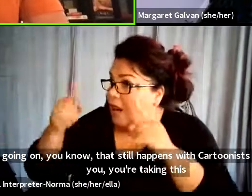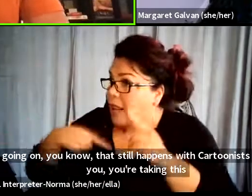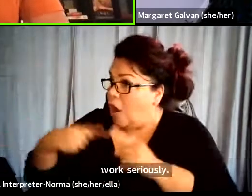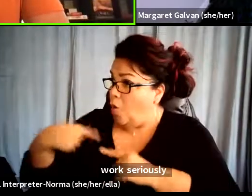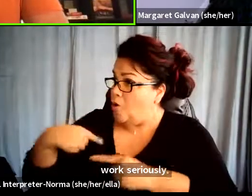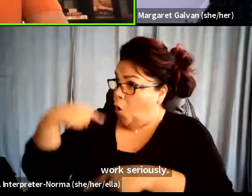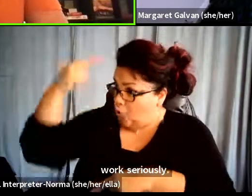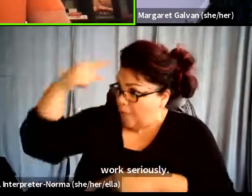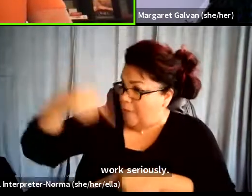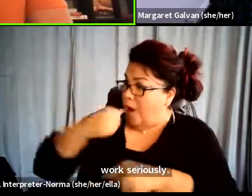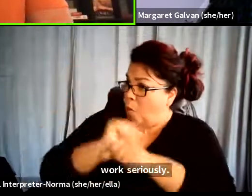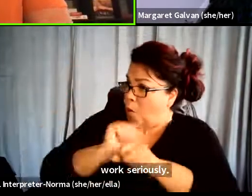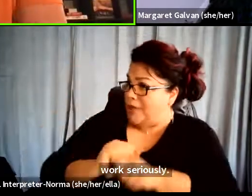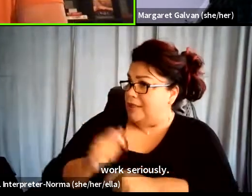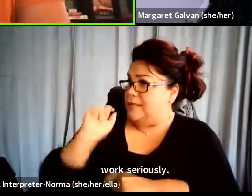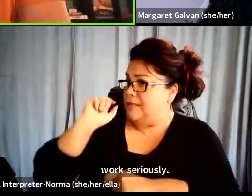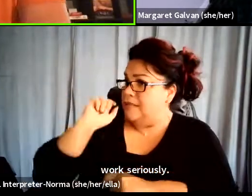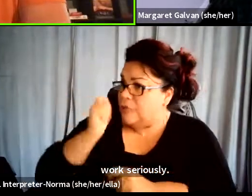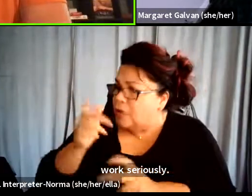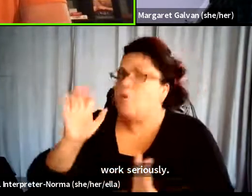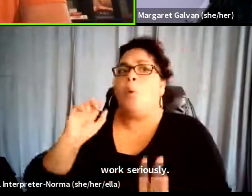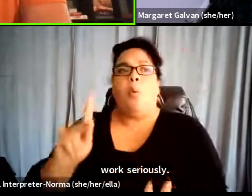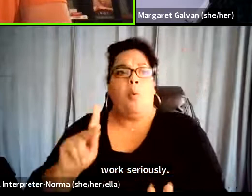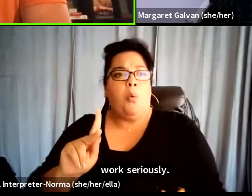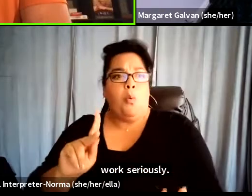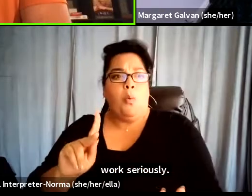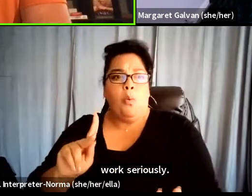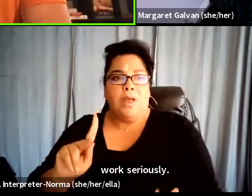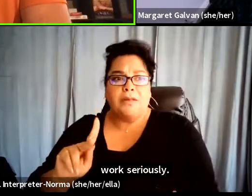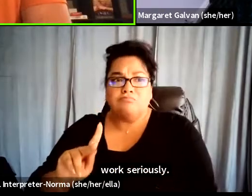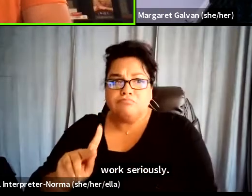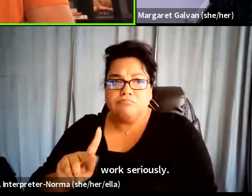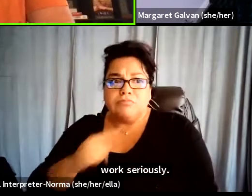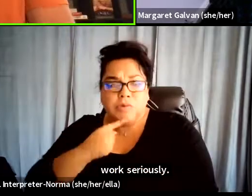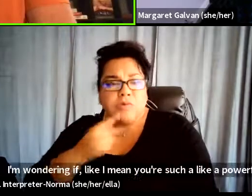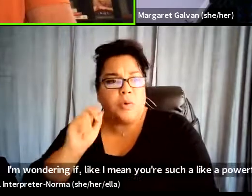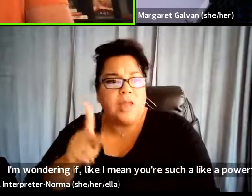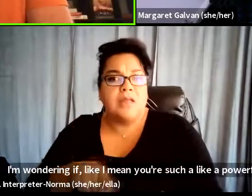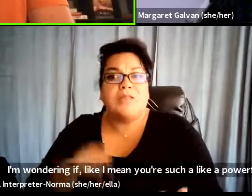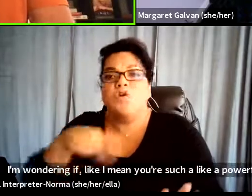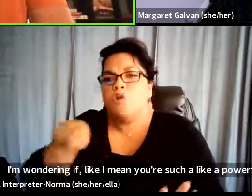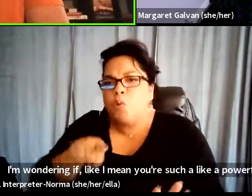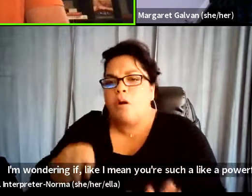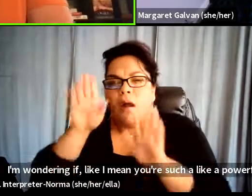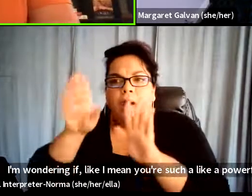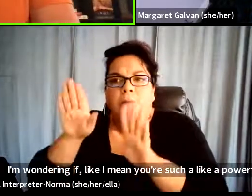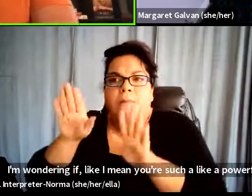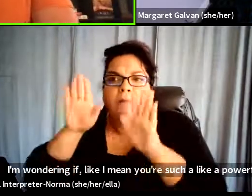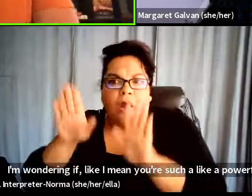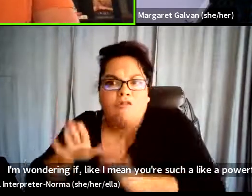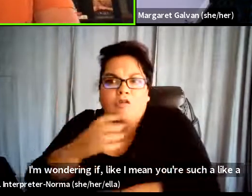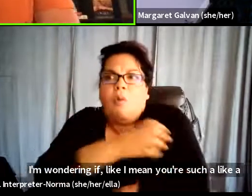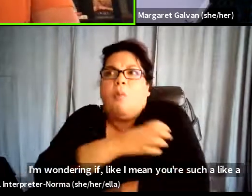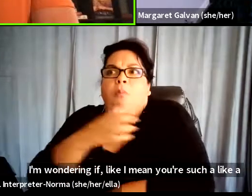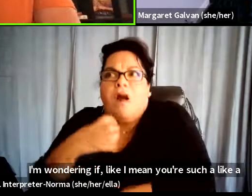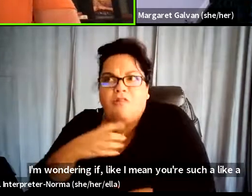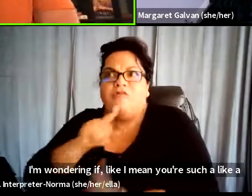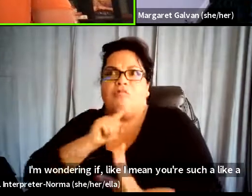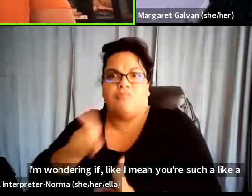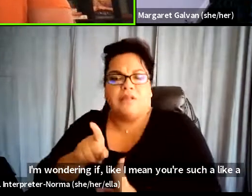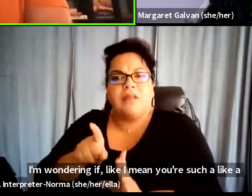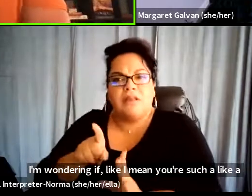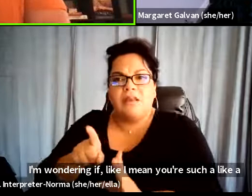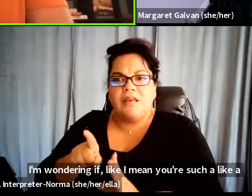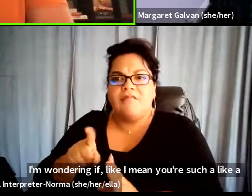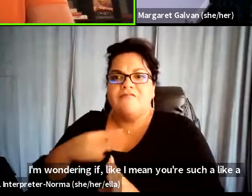I'm wondering if like, I mean, you're such a, like, um, uh, powerful voice now in this new emerging field around the study